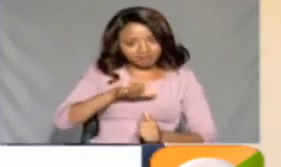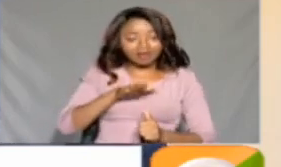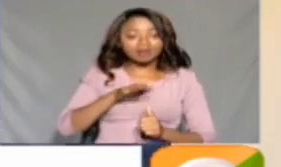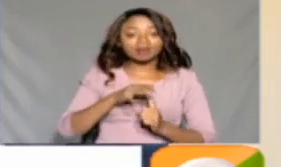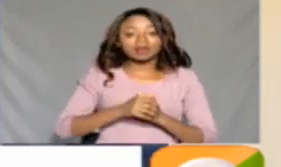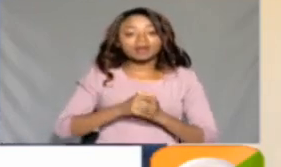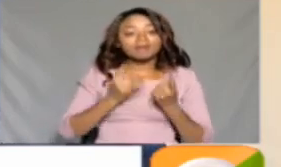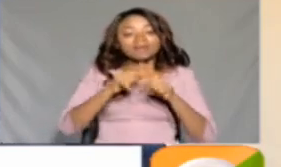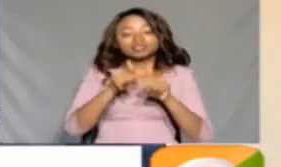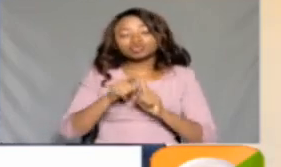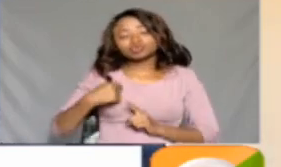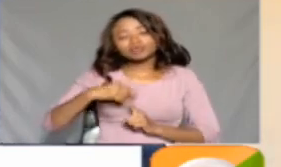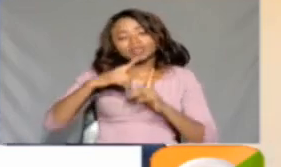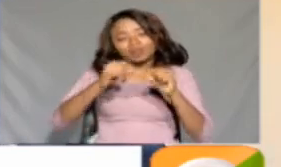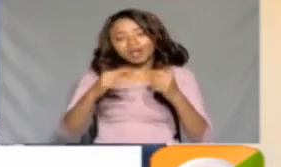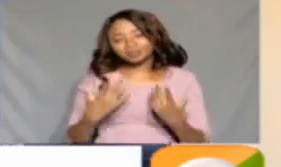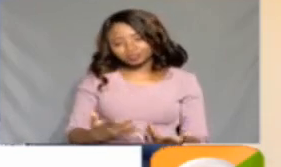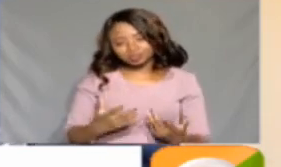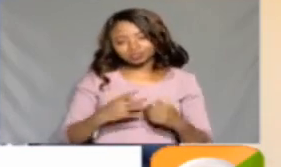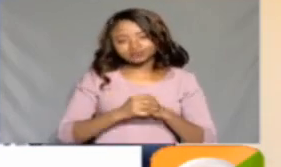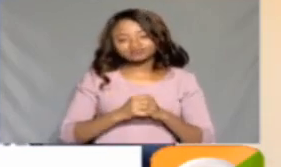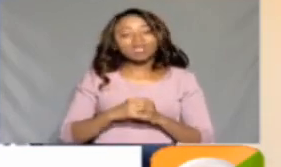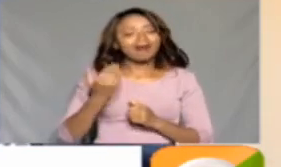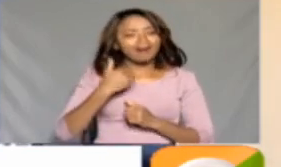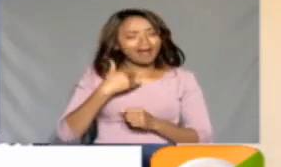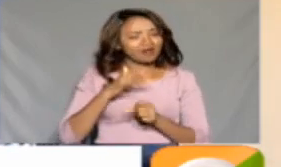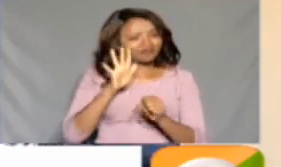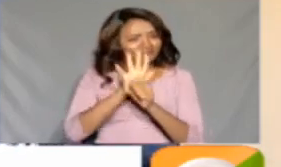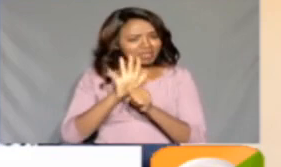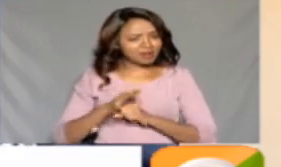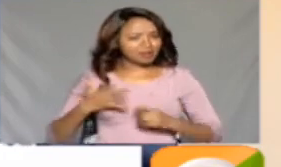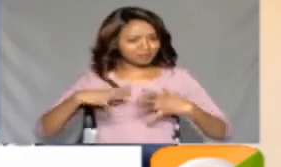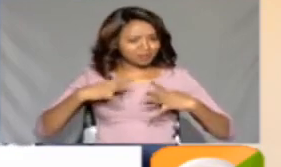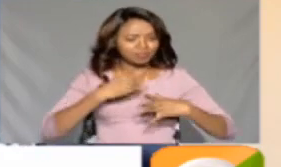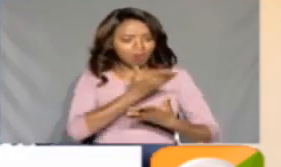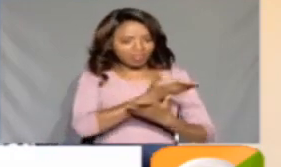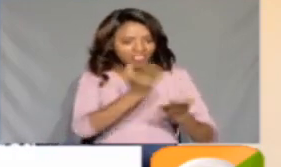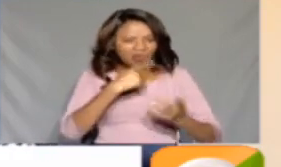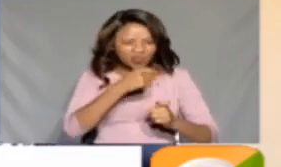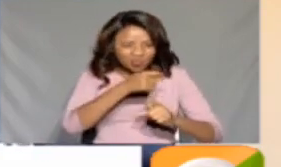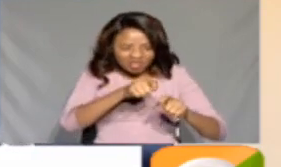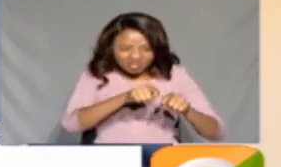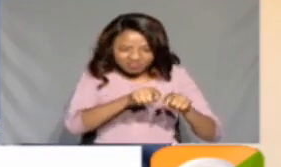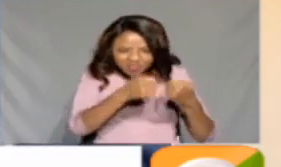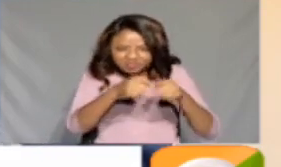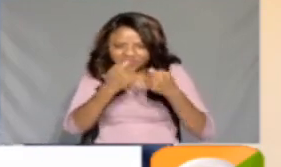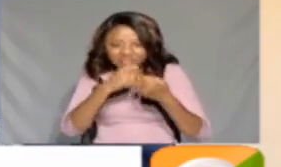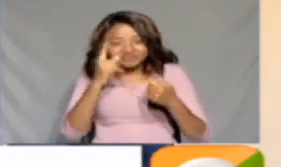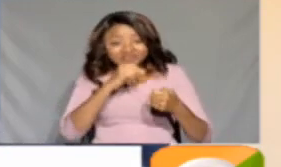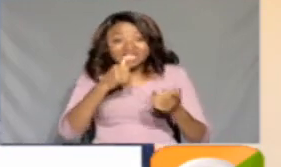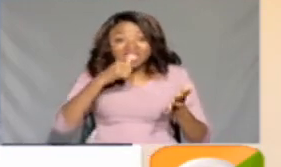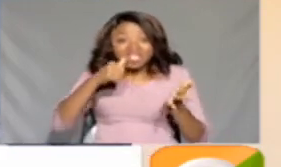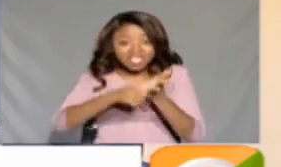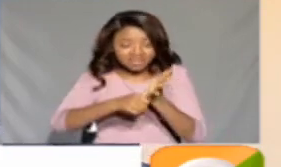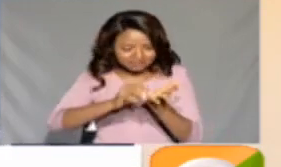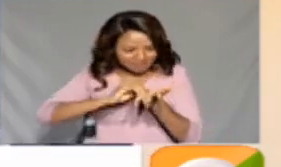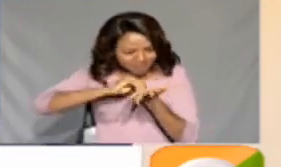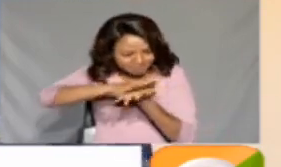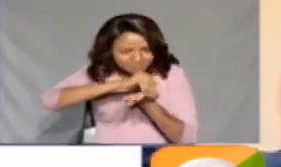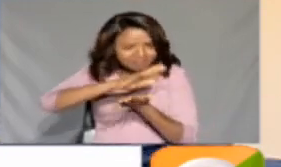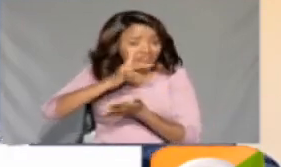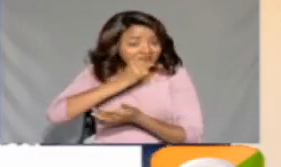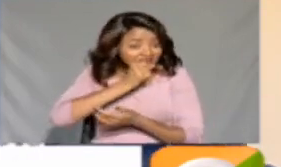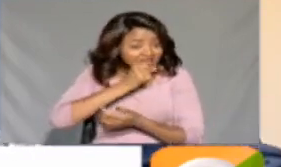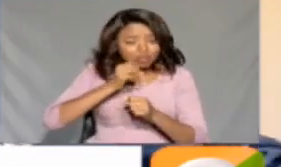Just like I said, that we have several people with disciplinary issues. If you should see the letters that I've had, that I have in my